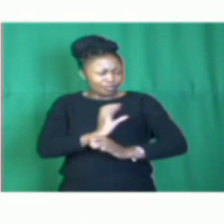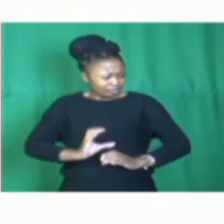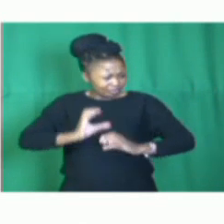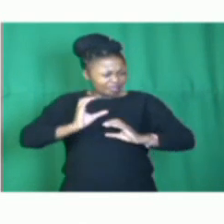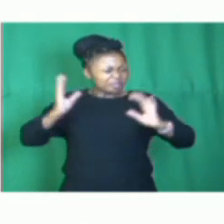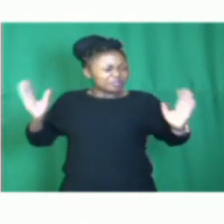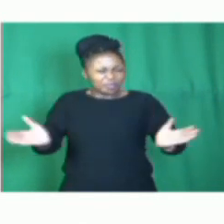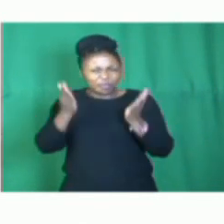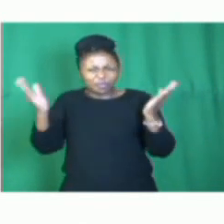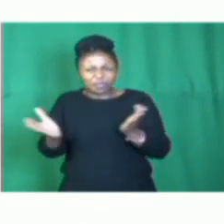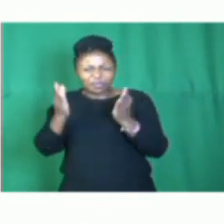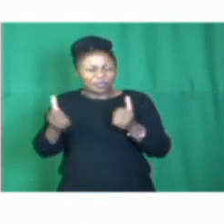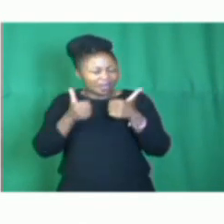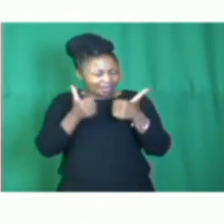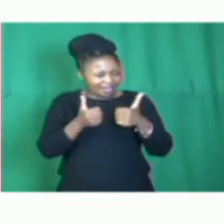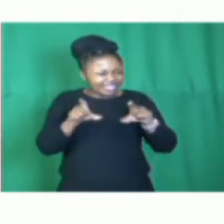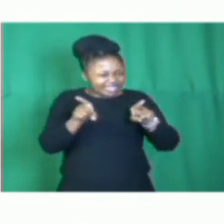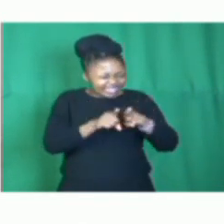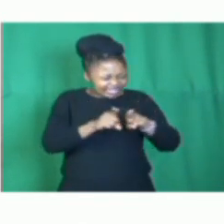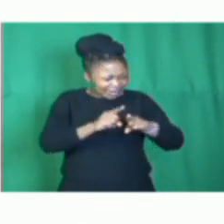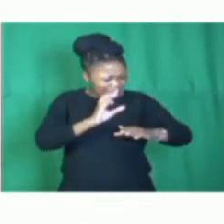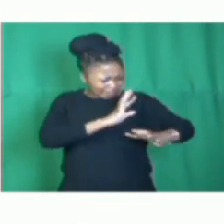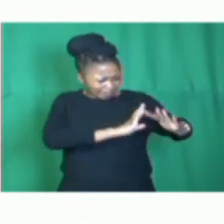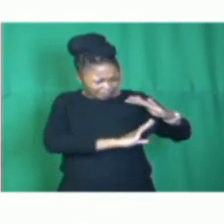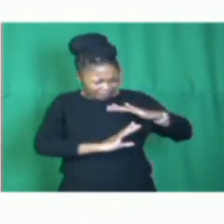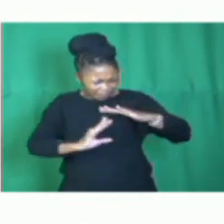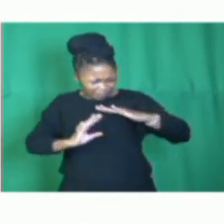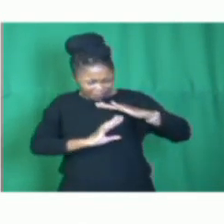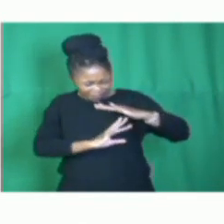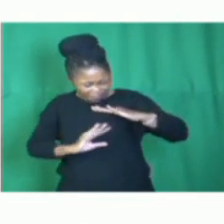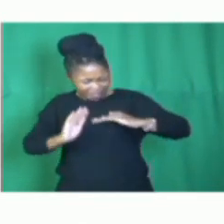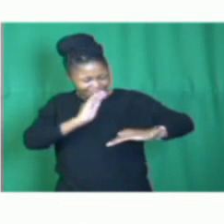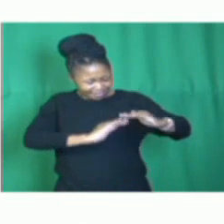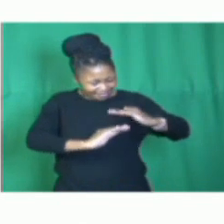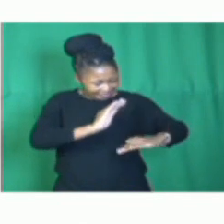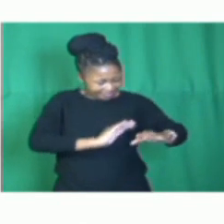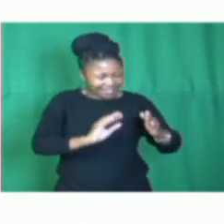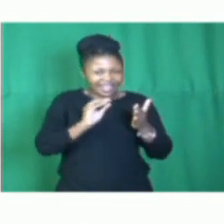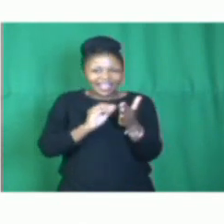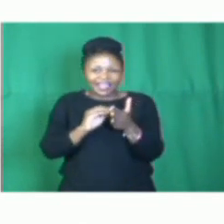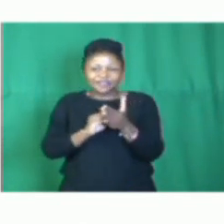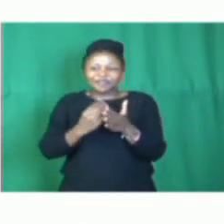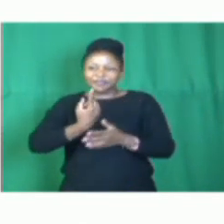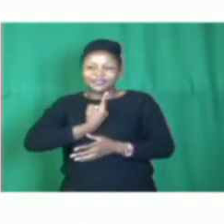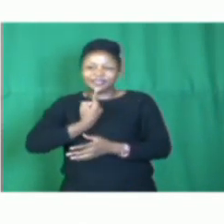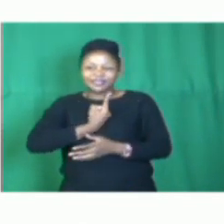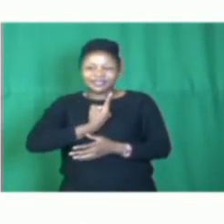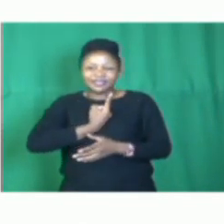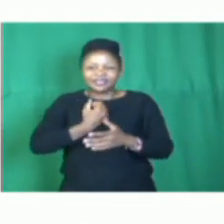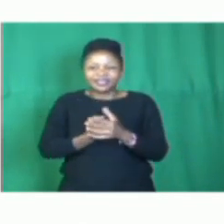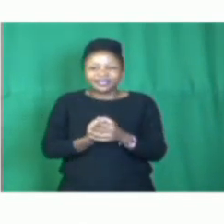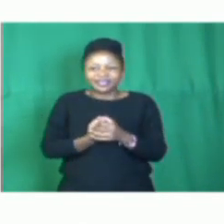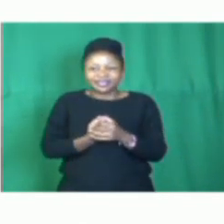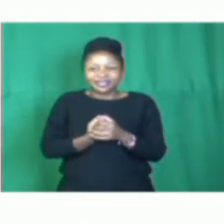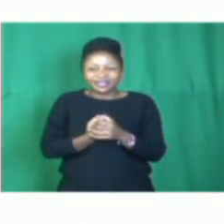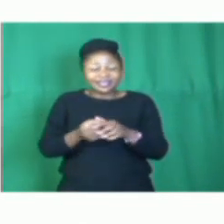is also what? Compassionate. It's another personality trait that she has. She is